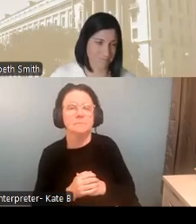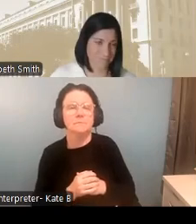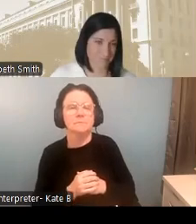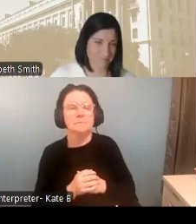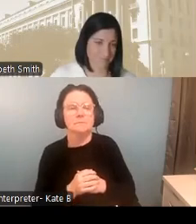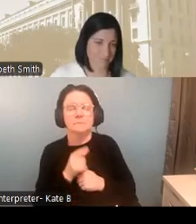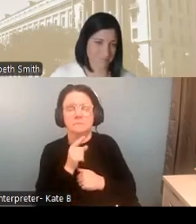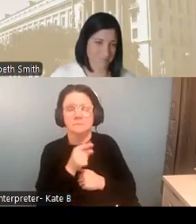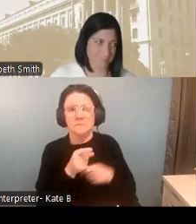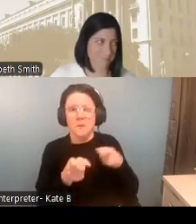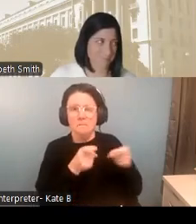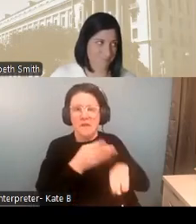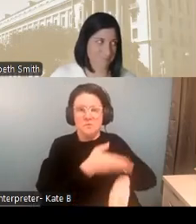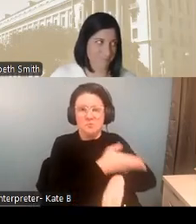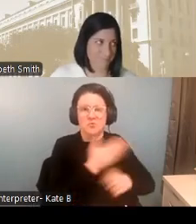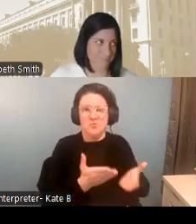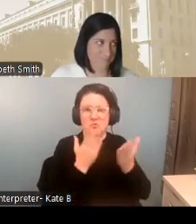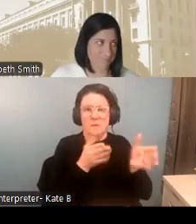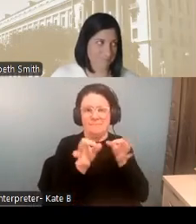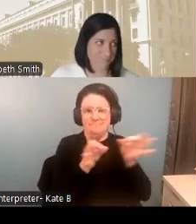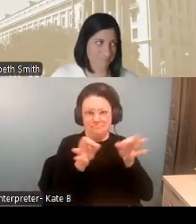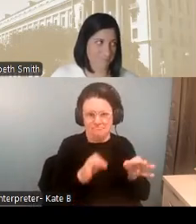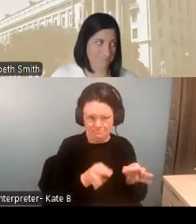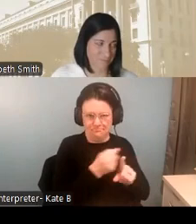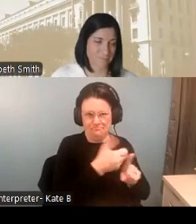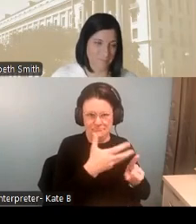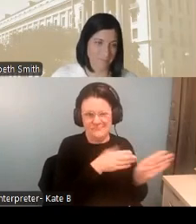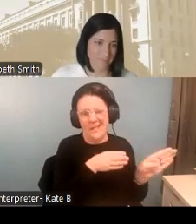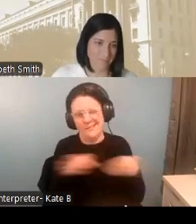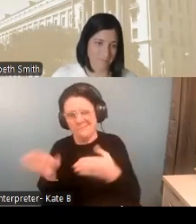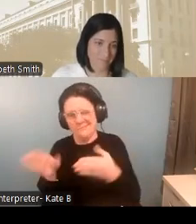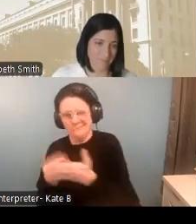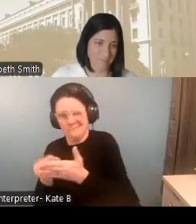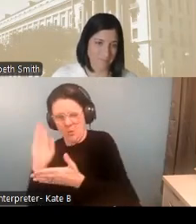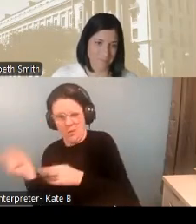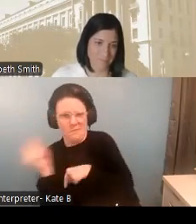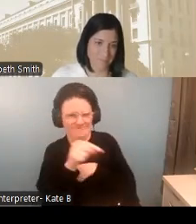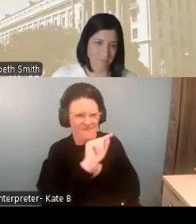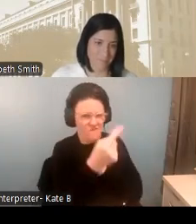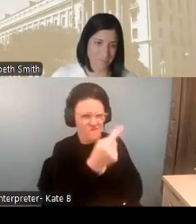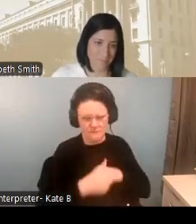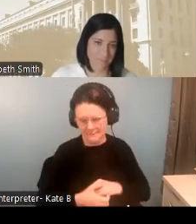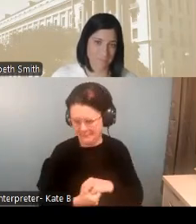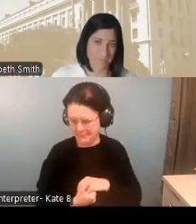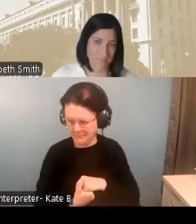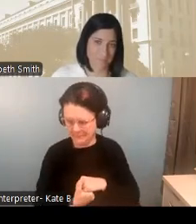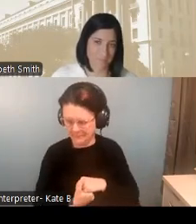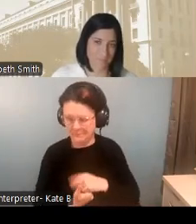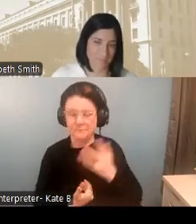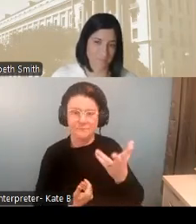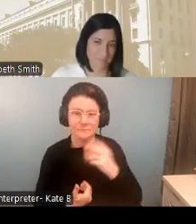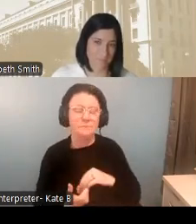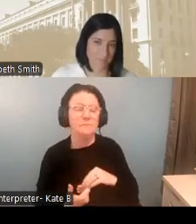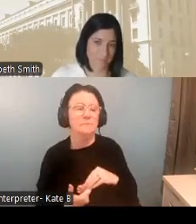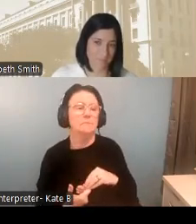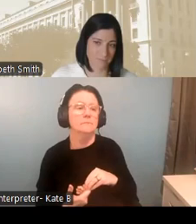these management improvement recommendations before we go into the dollar-related recommendations. So an example, and I would